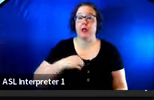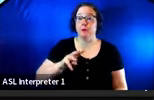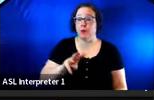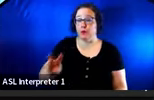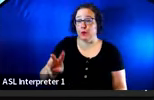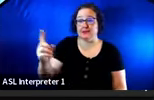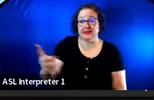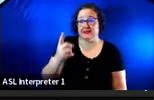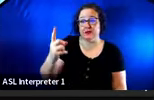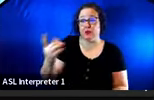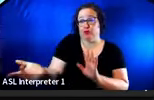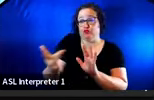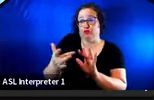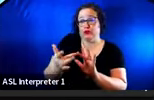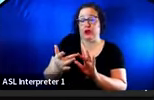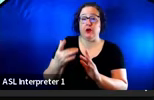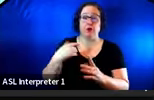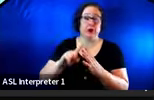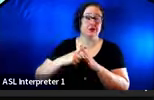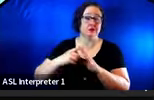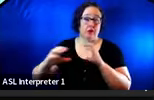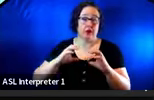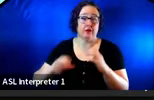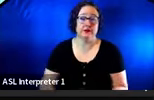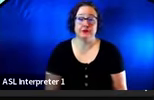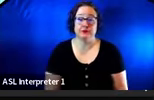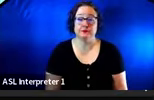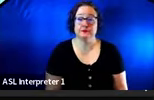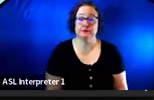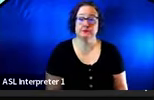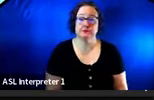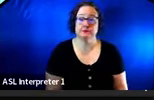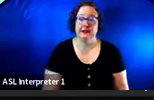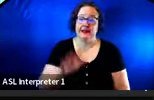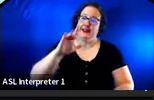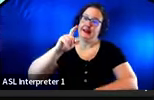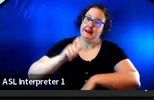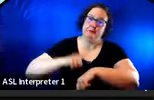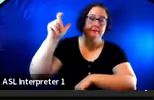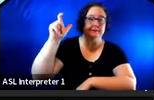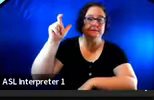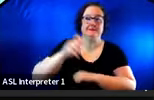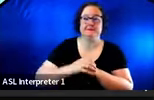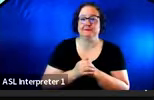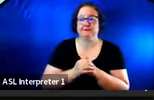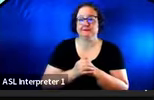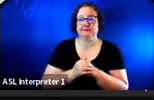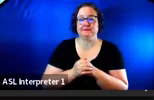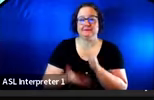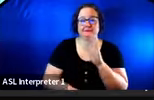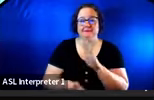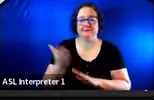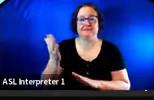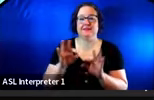somewhere. Feel free to reach out and we can start that conversation. And we're at 10. We're going to have to go because we